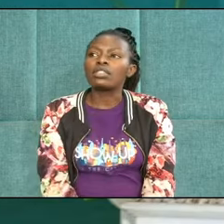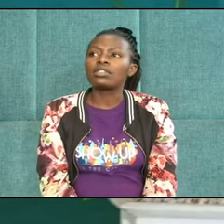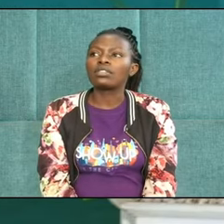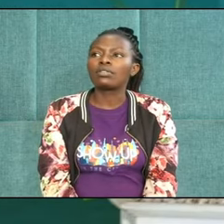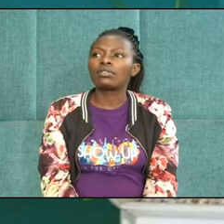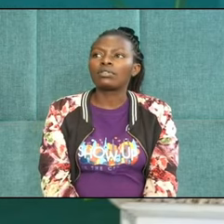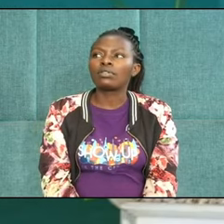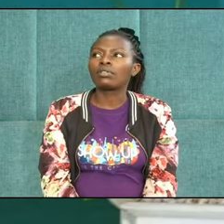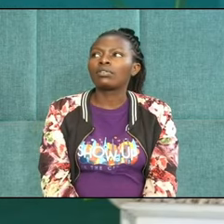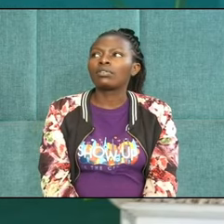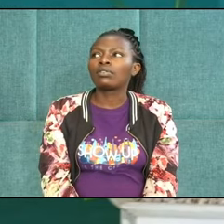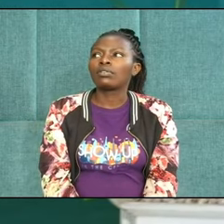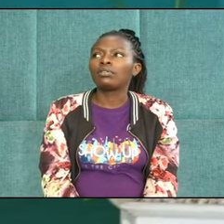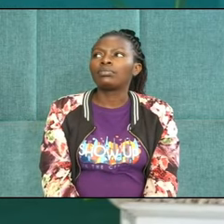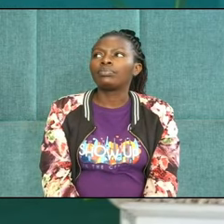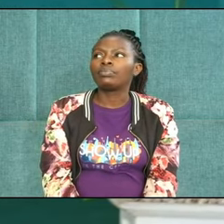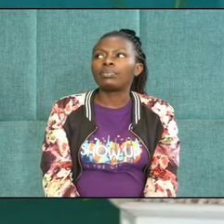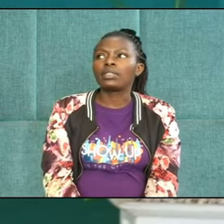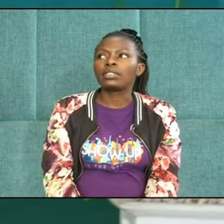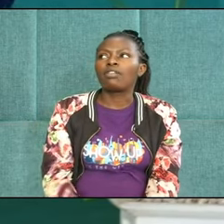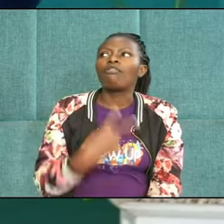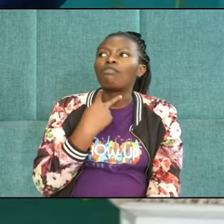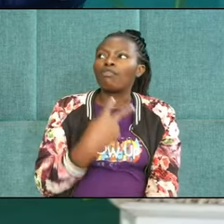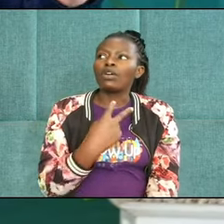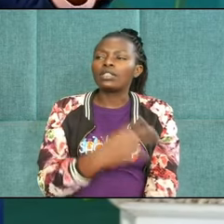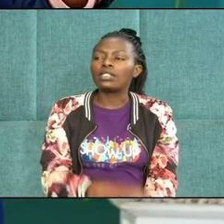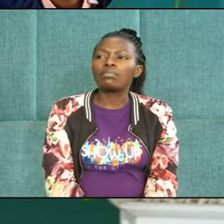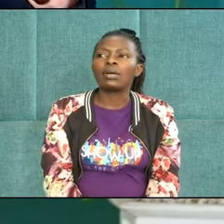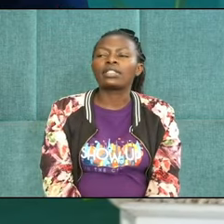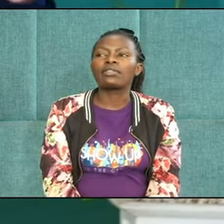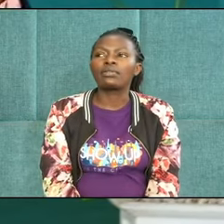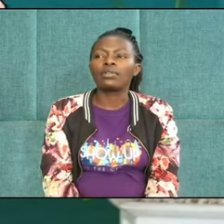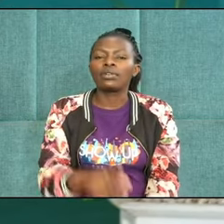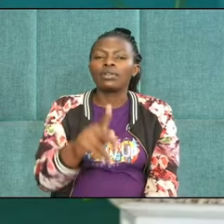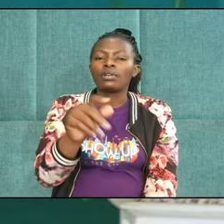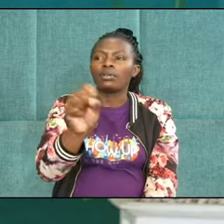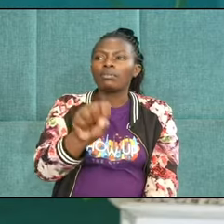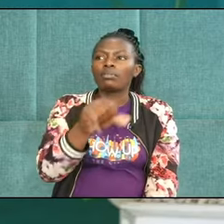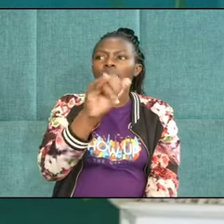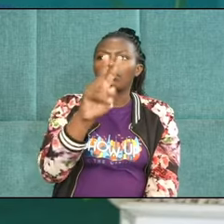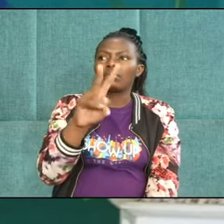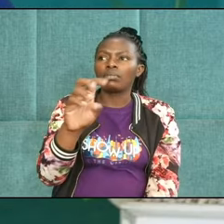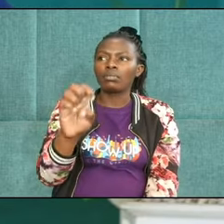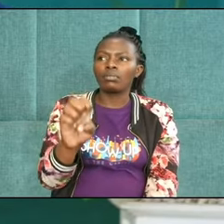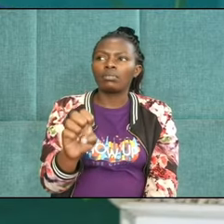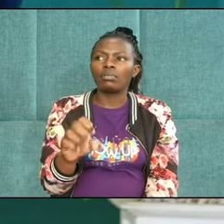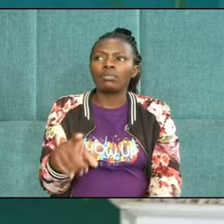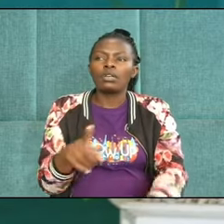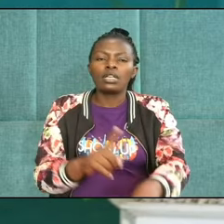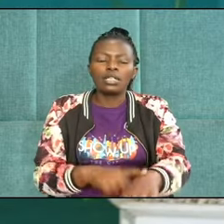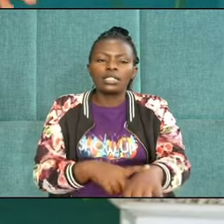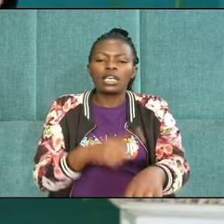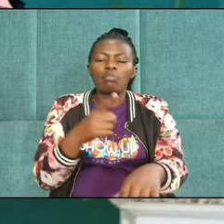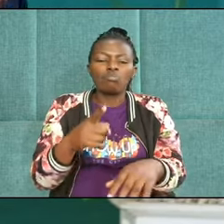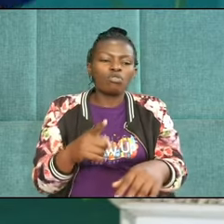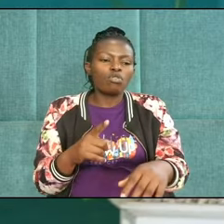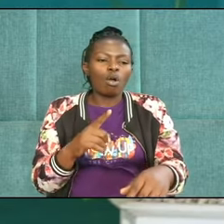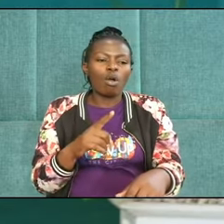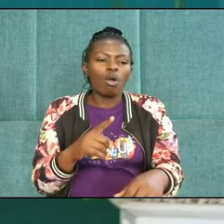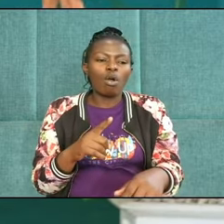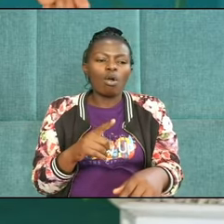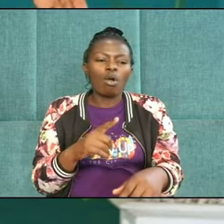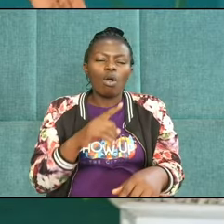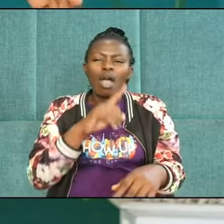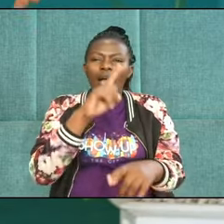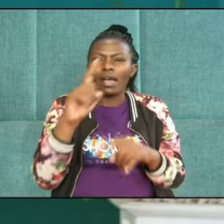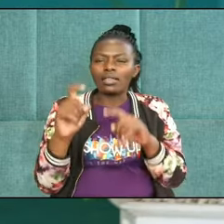Given. Is it in the, what is the voice? It's a passive voice. That means when you ask, when you perform the action